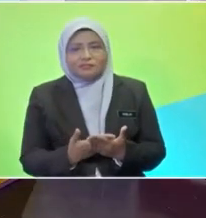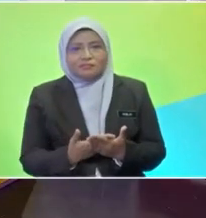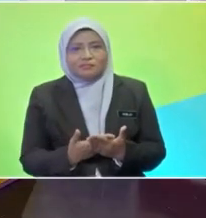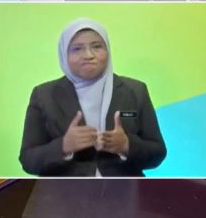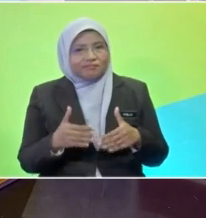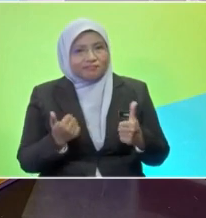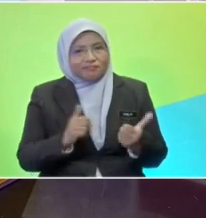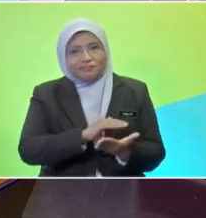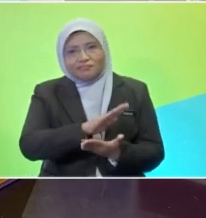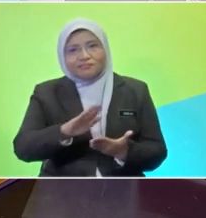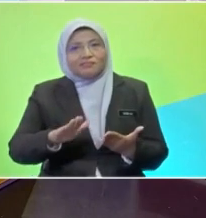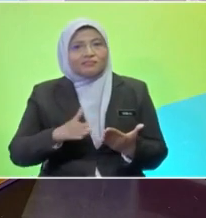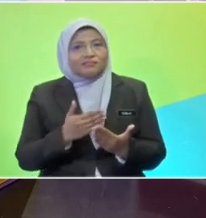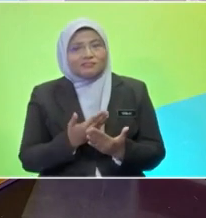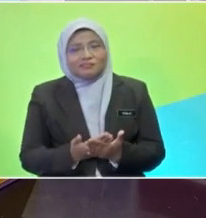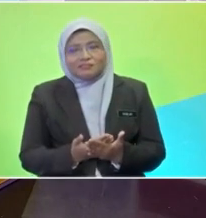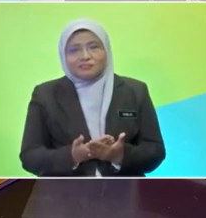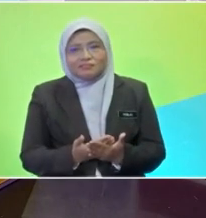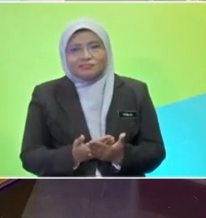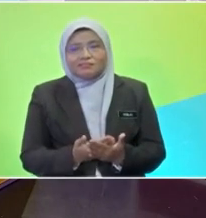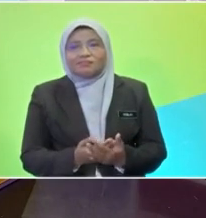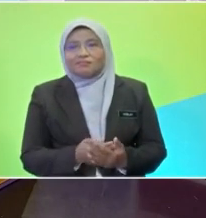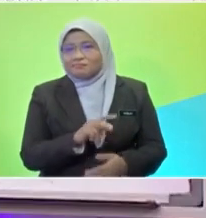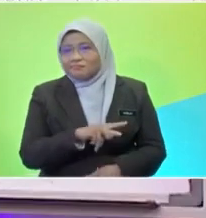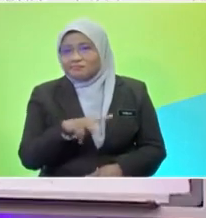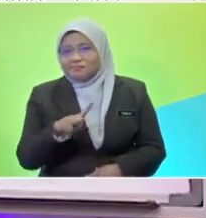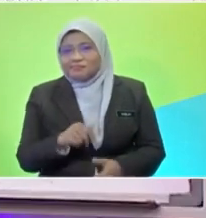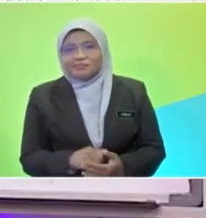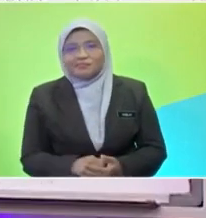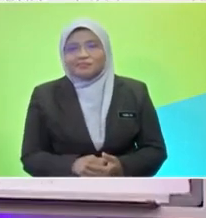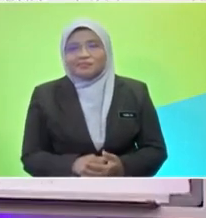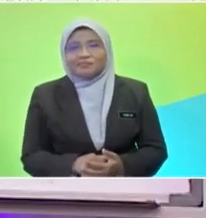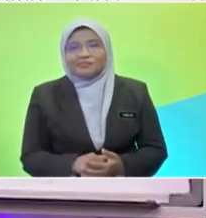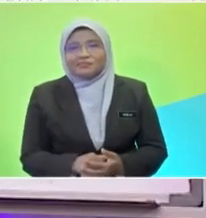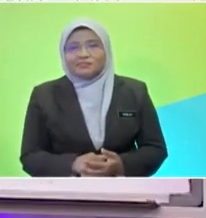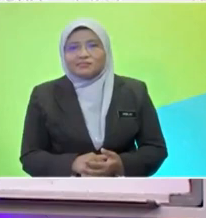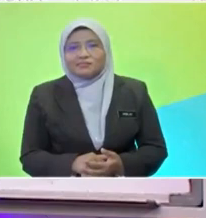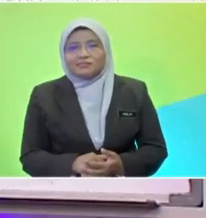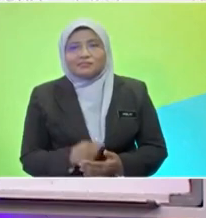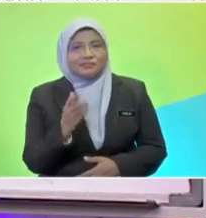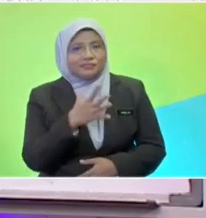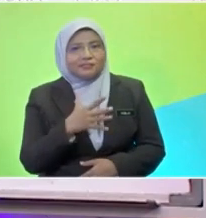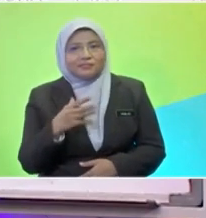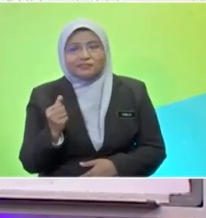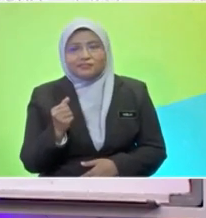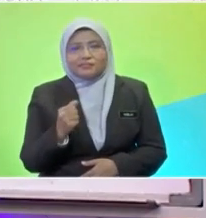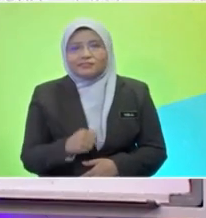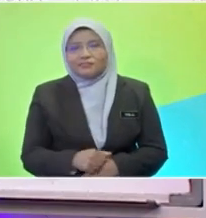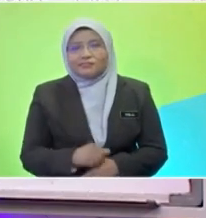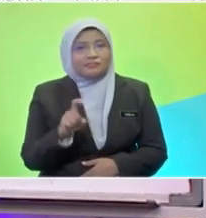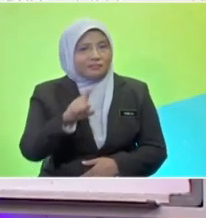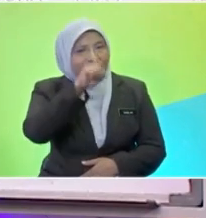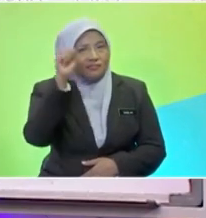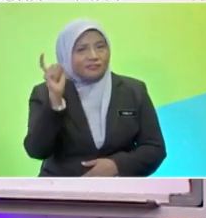Aisha. That's a good answer. You understand, right? When we ask you about where, so we talk about places. And next question.